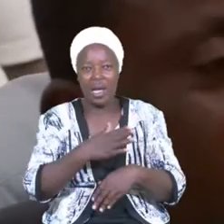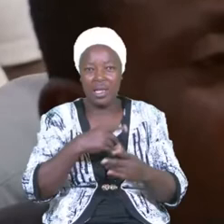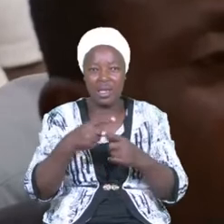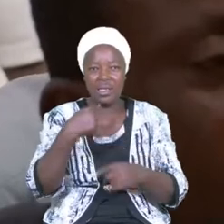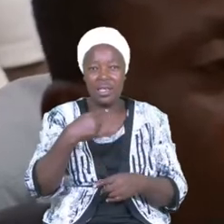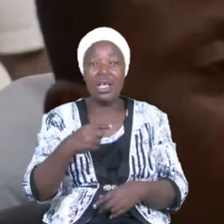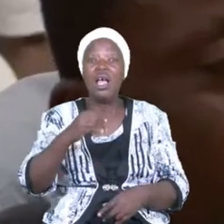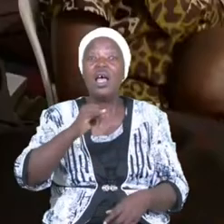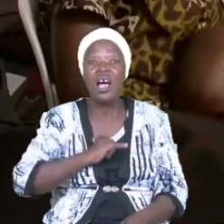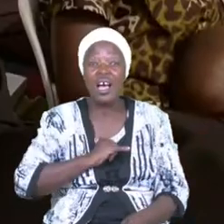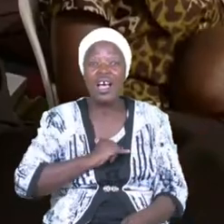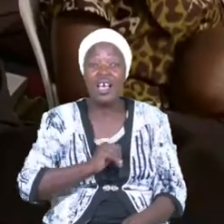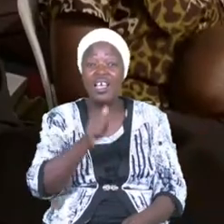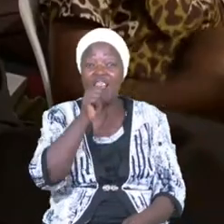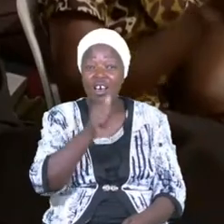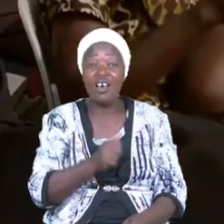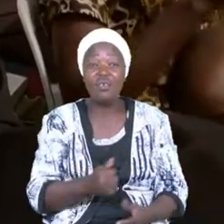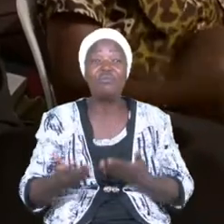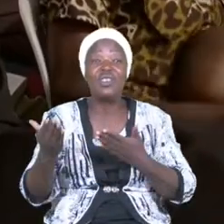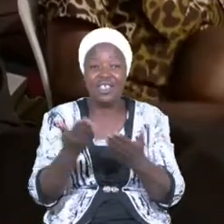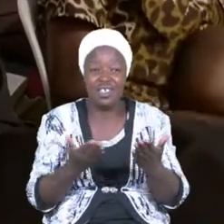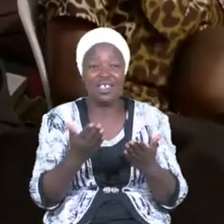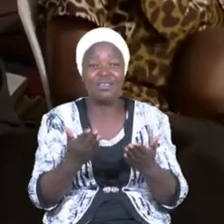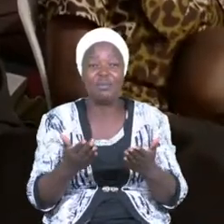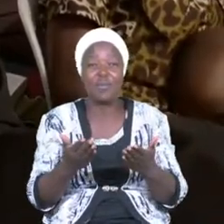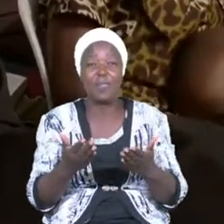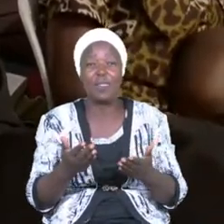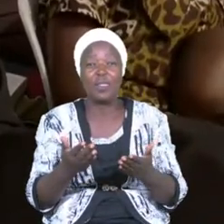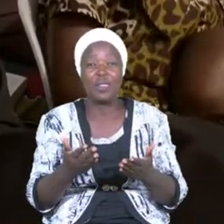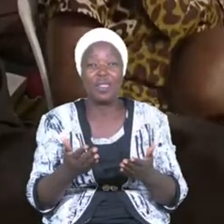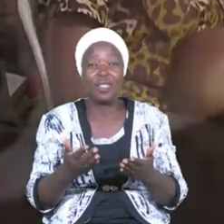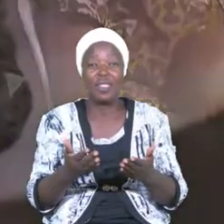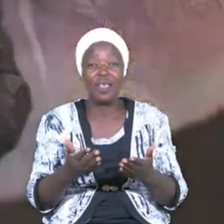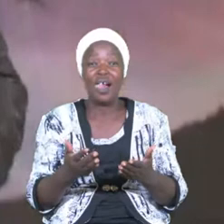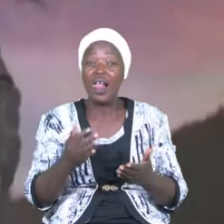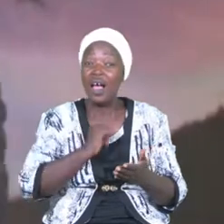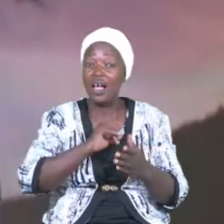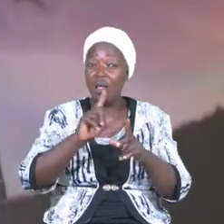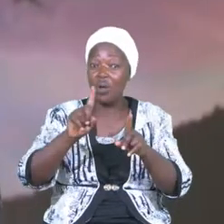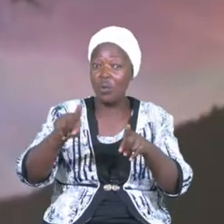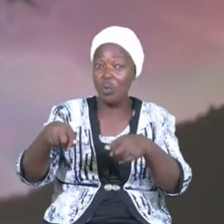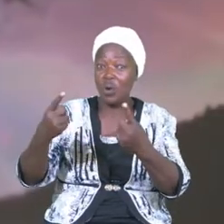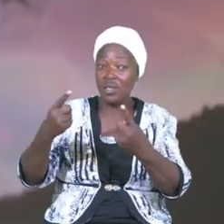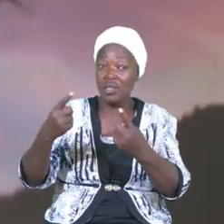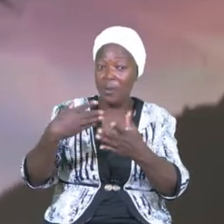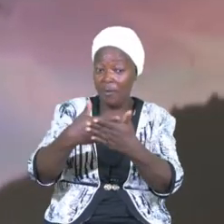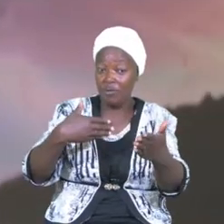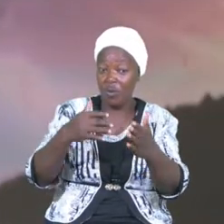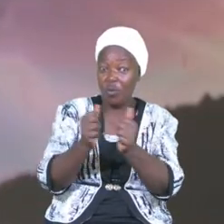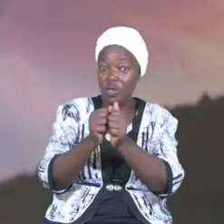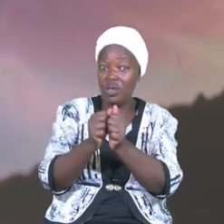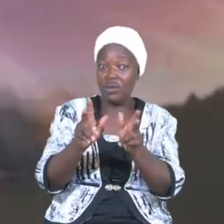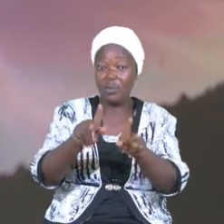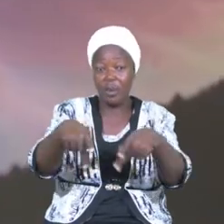am here. I went on leave without permission, but now,